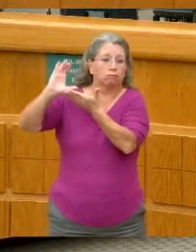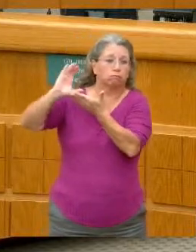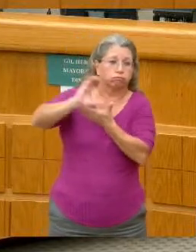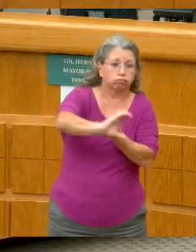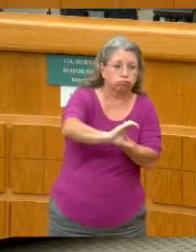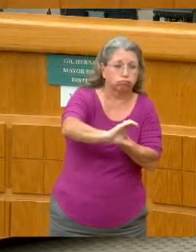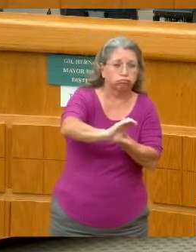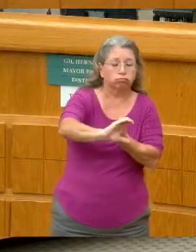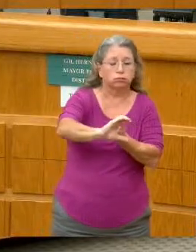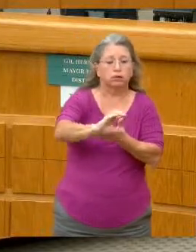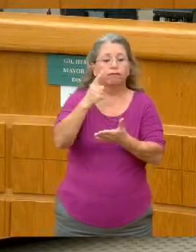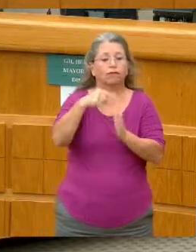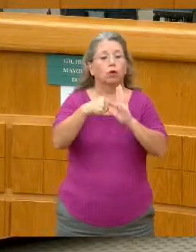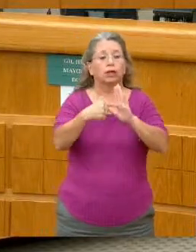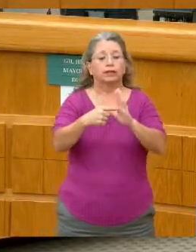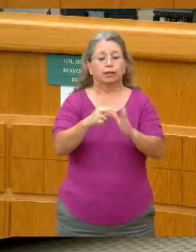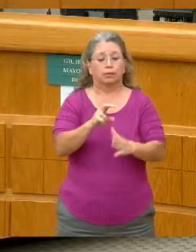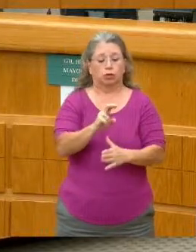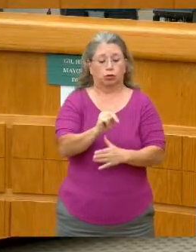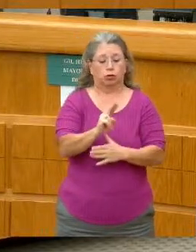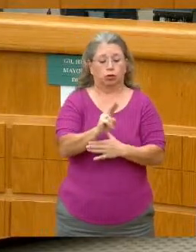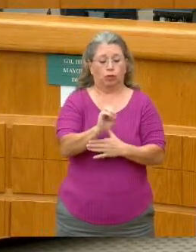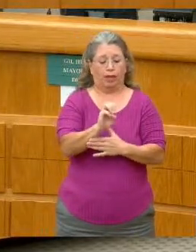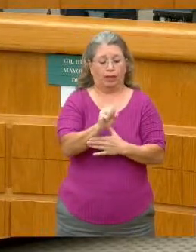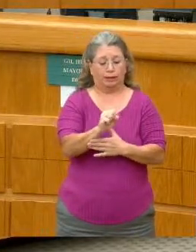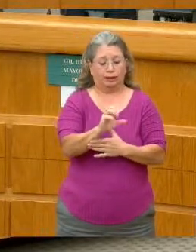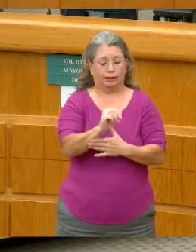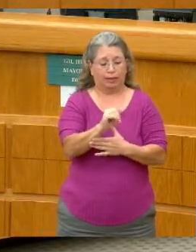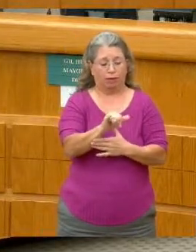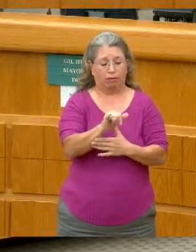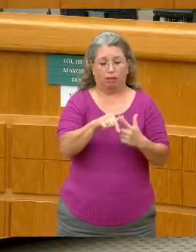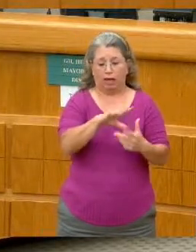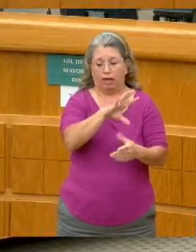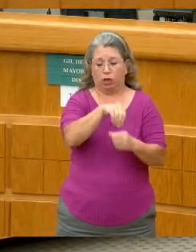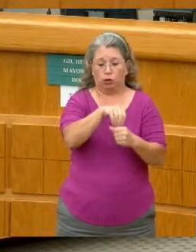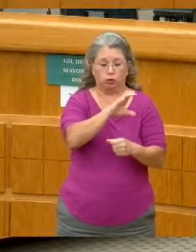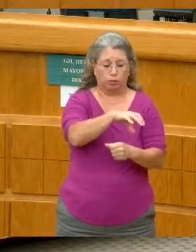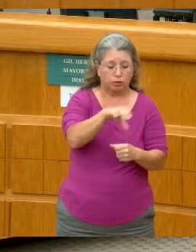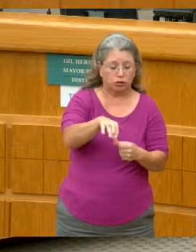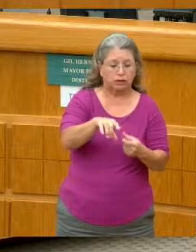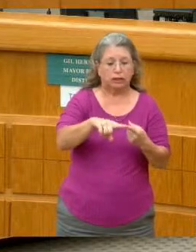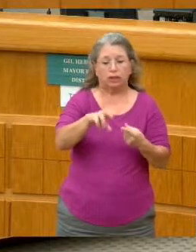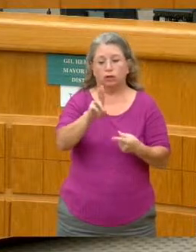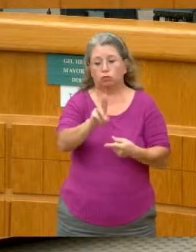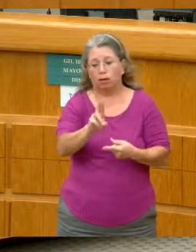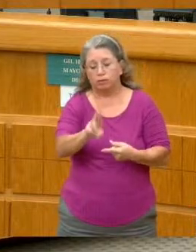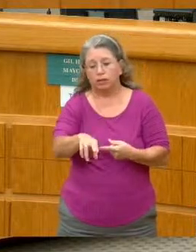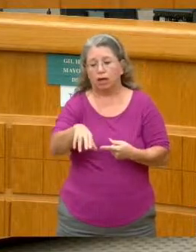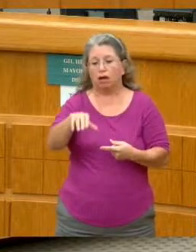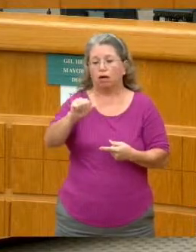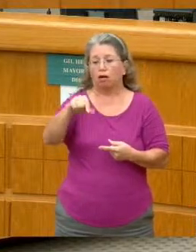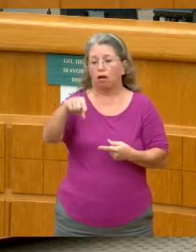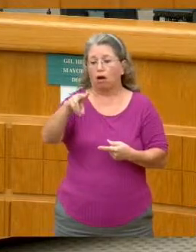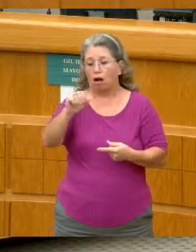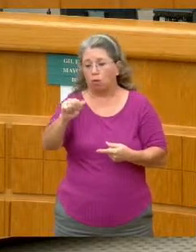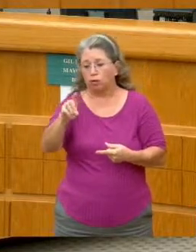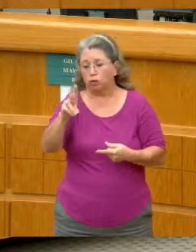the Corpus Christi and the Robstown and Agua Dulce and Port Aransas and